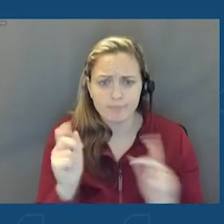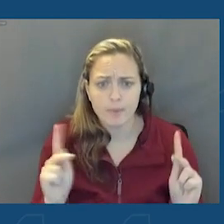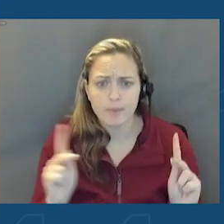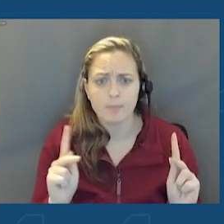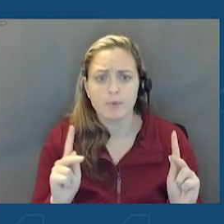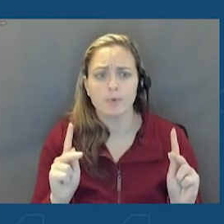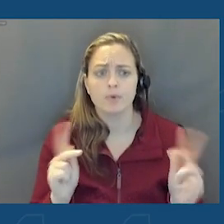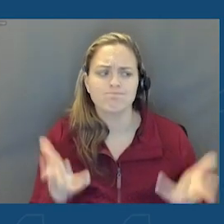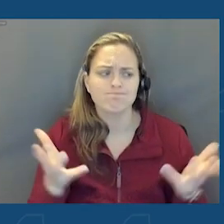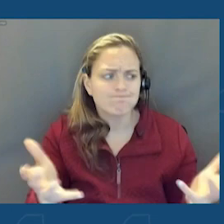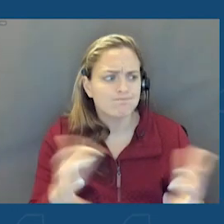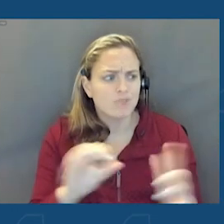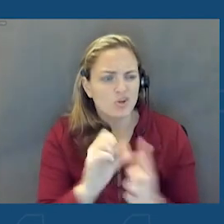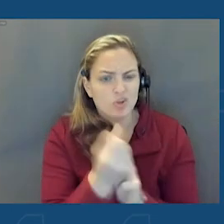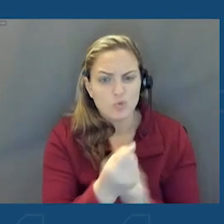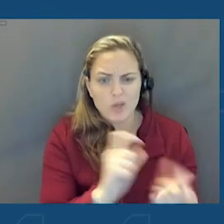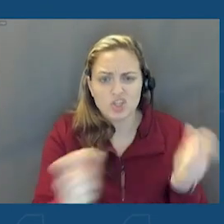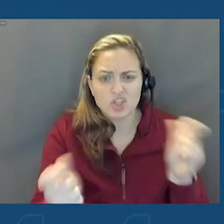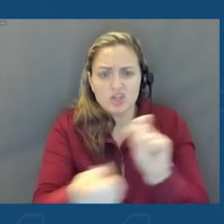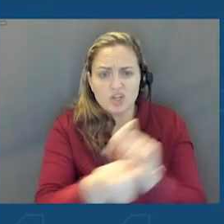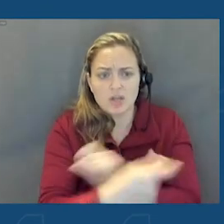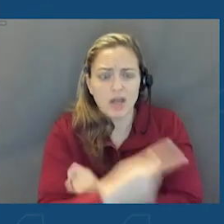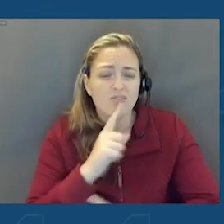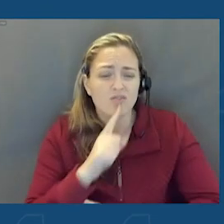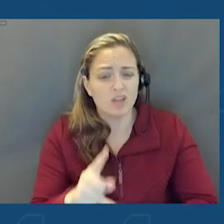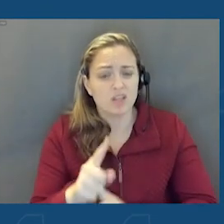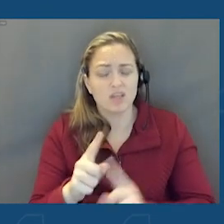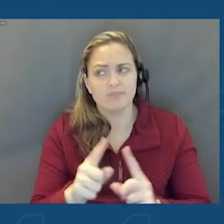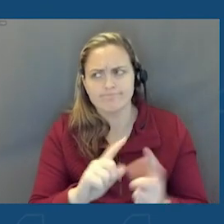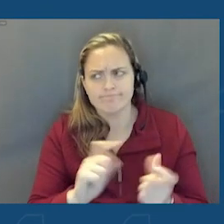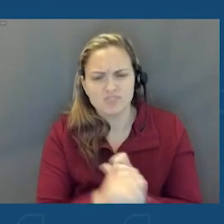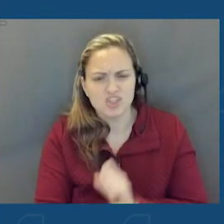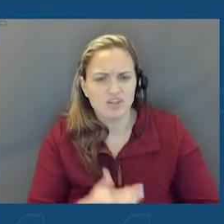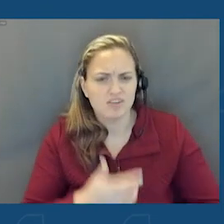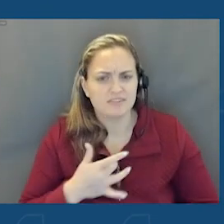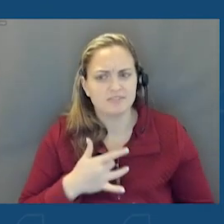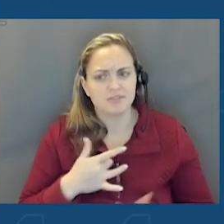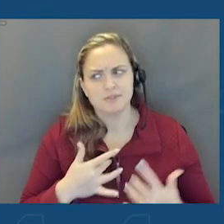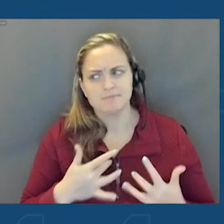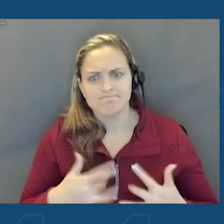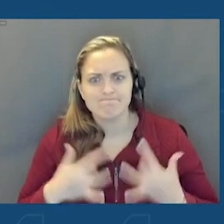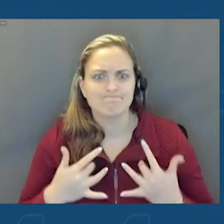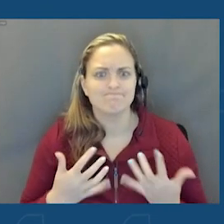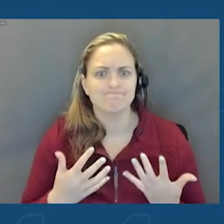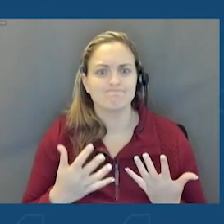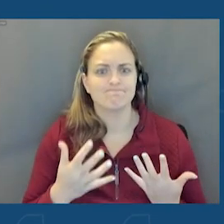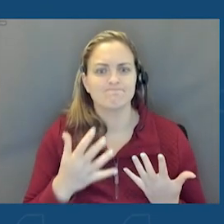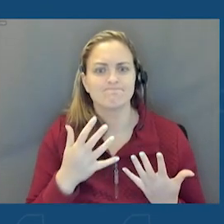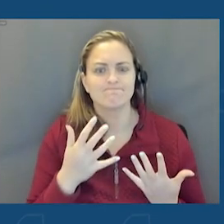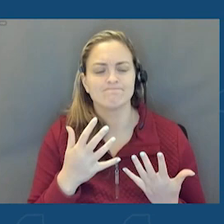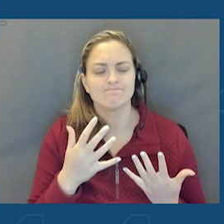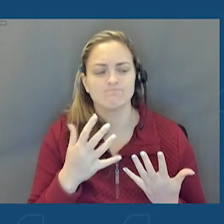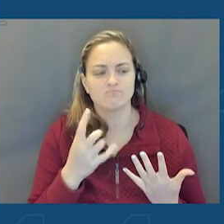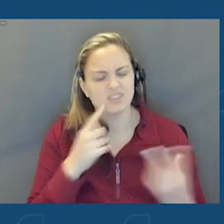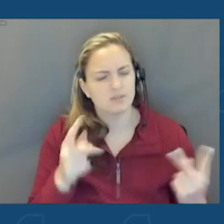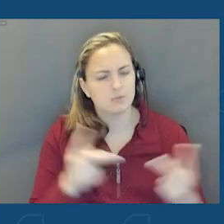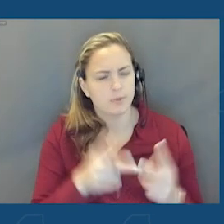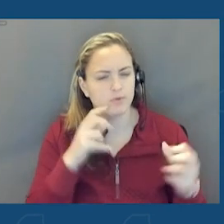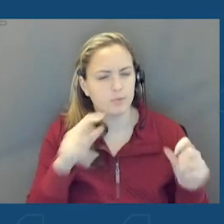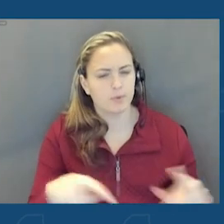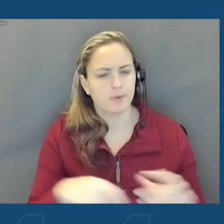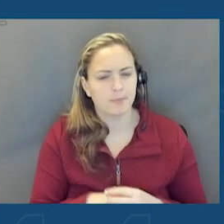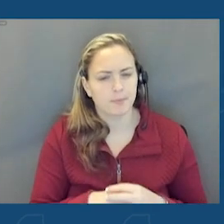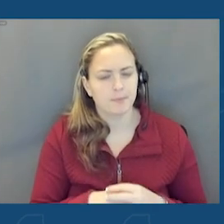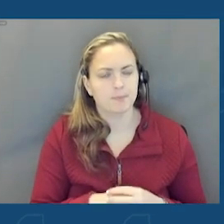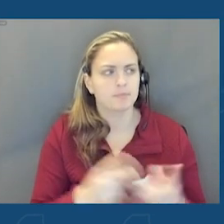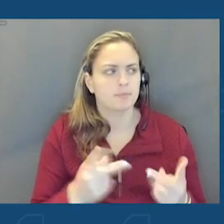up their circumstances, ultimately lifting up their spirits and letting them know that this is a place of opportunity. is a place of